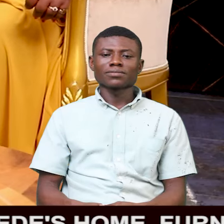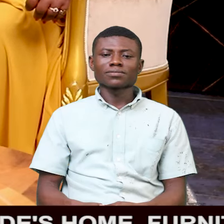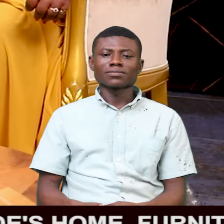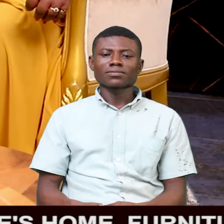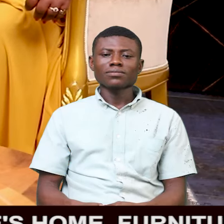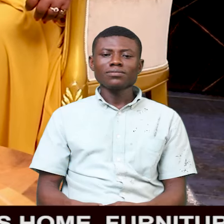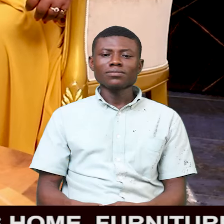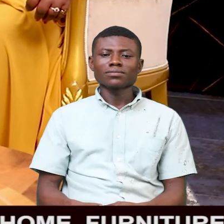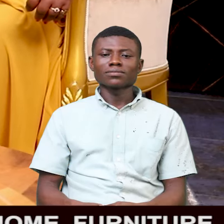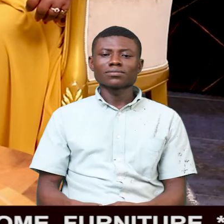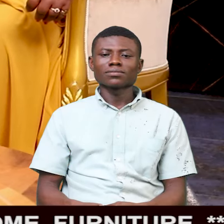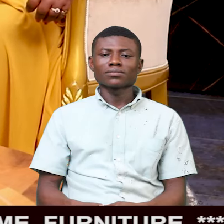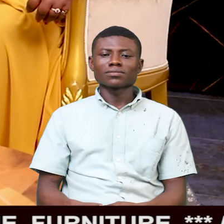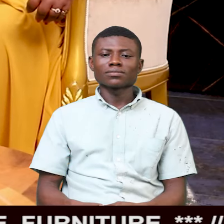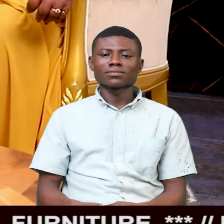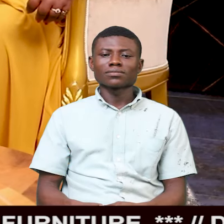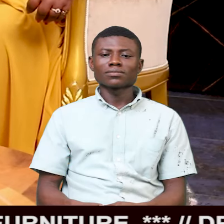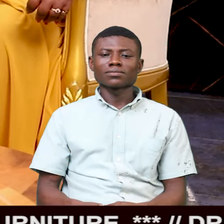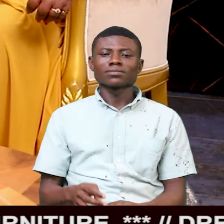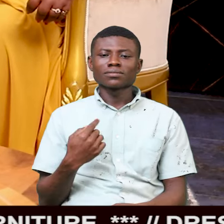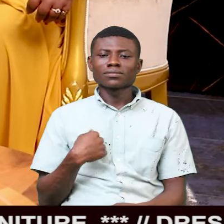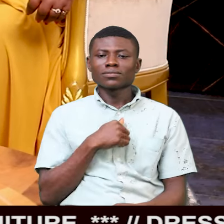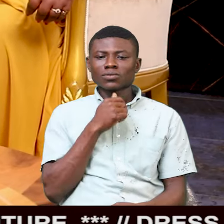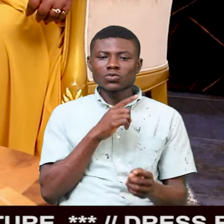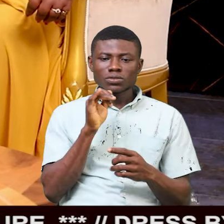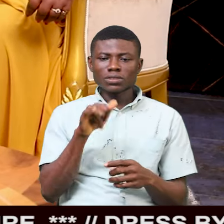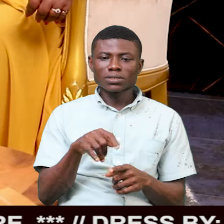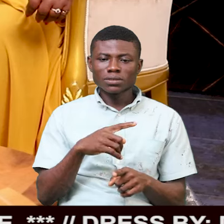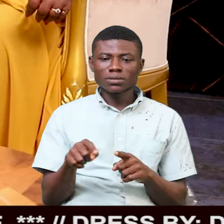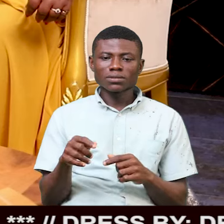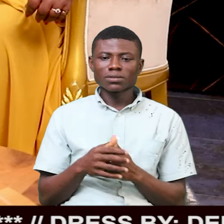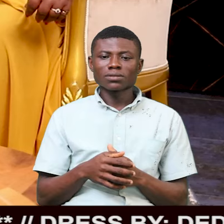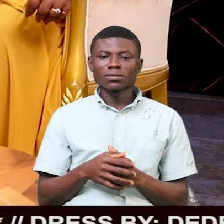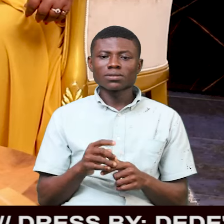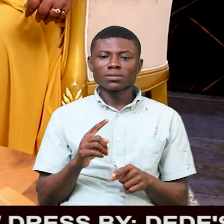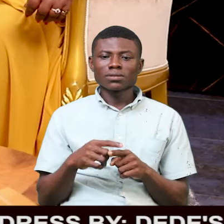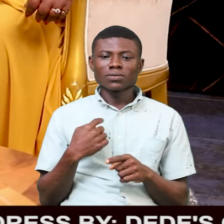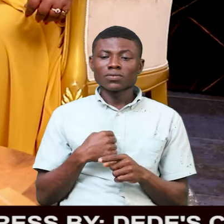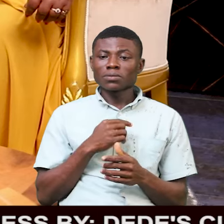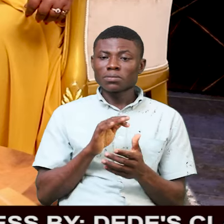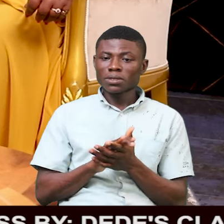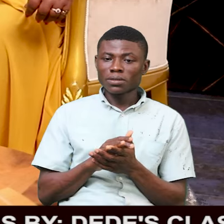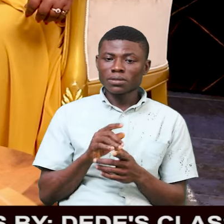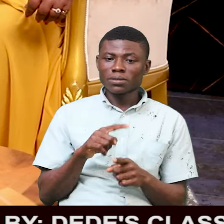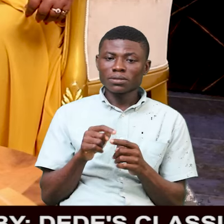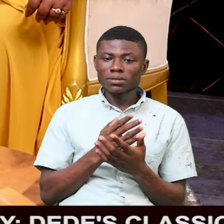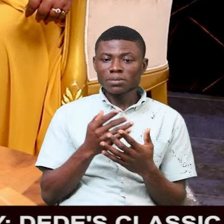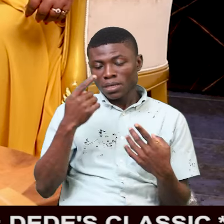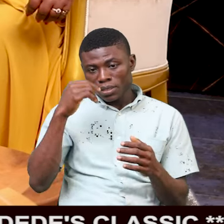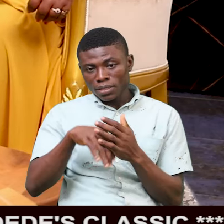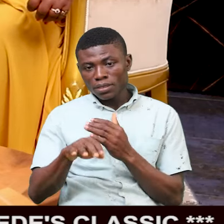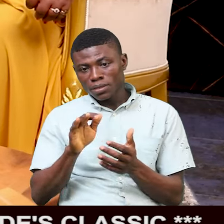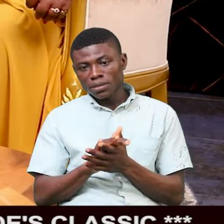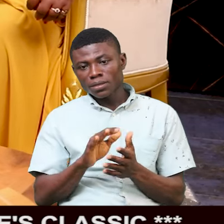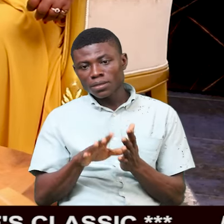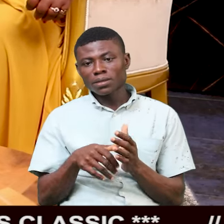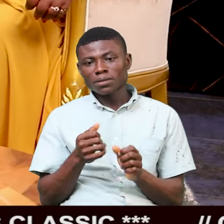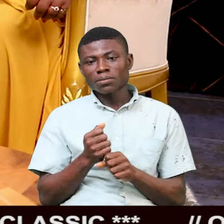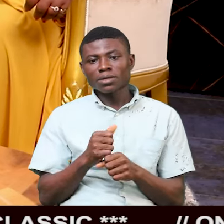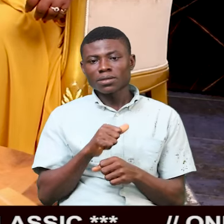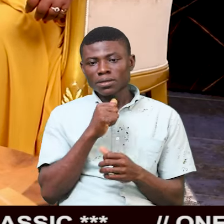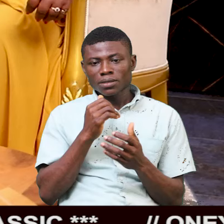Otiti atade. Oh, mene miiri yankunda. Yenye seida. Enti ni pafufra okwa wadi yamo. Sebribi sasia. Ne yele se